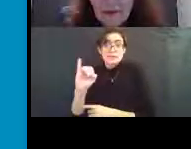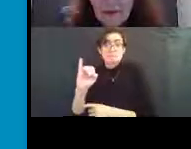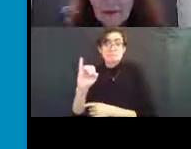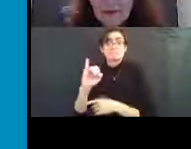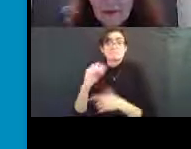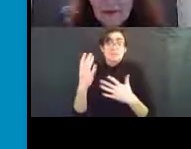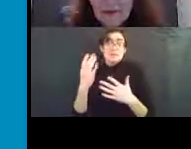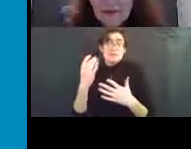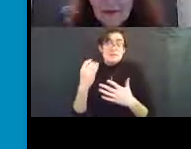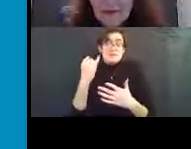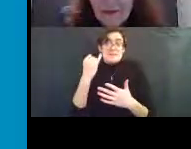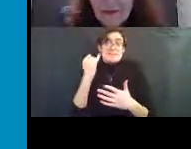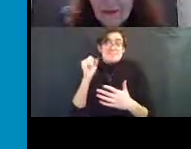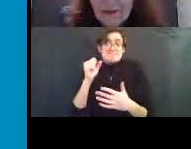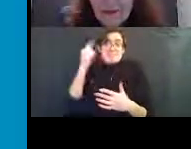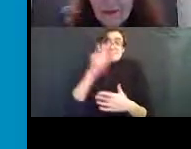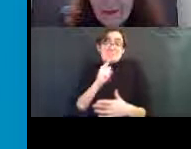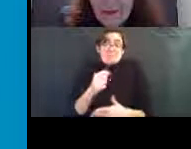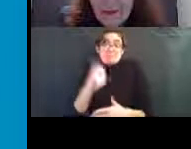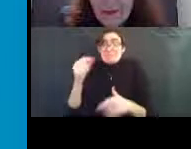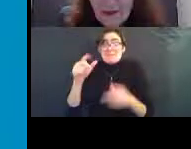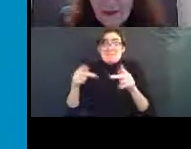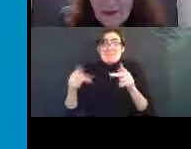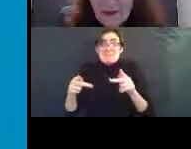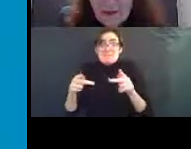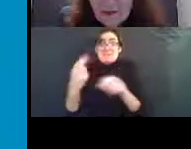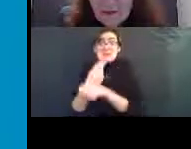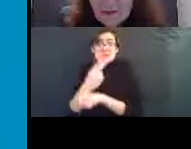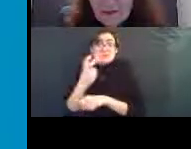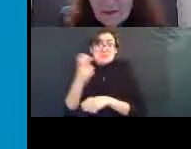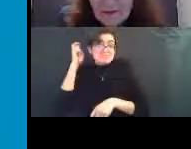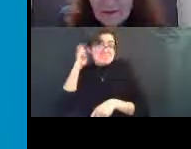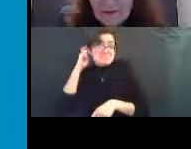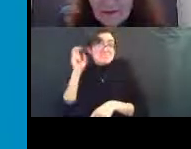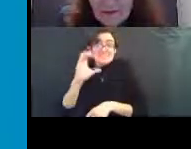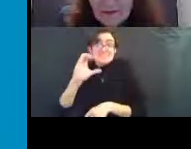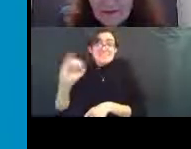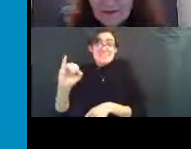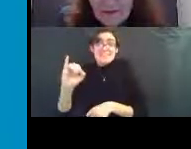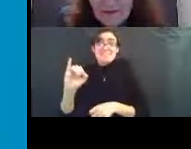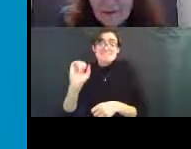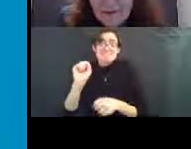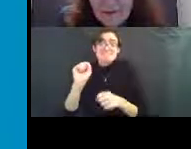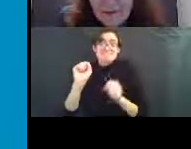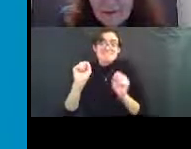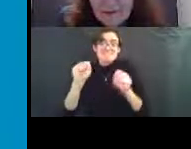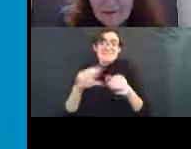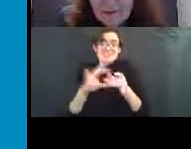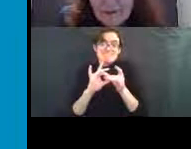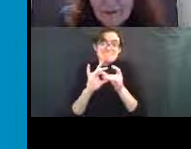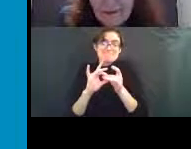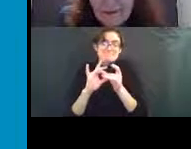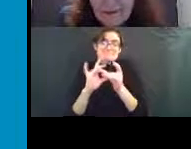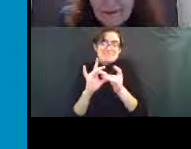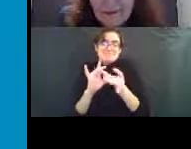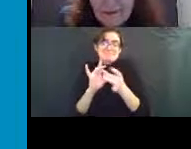maps. You always have to adapt to the new sound and noise that comes with that. You know,